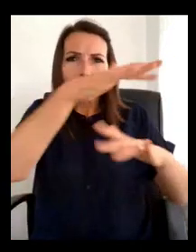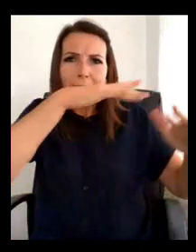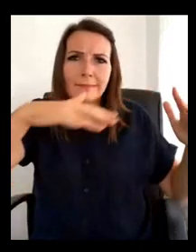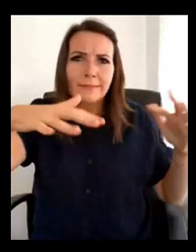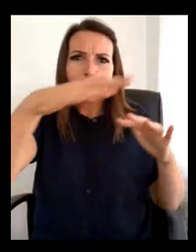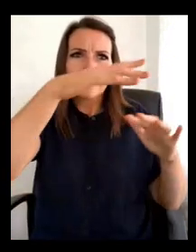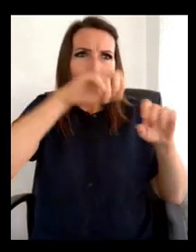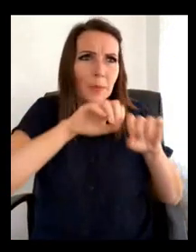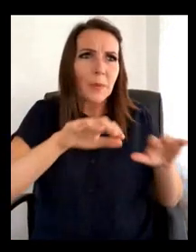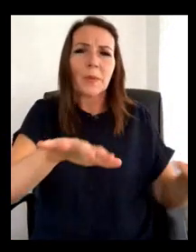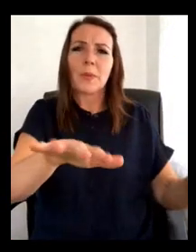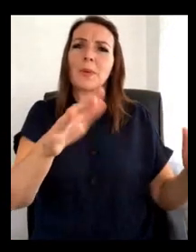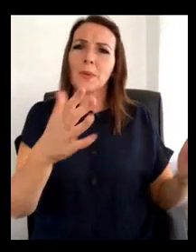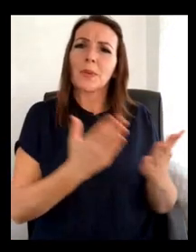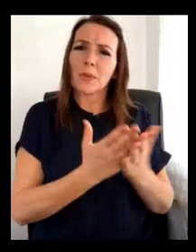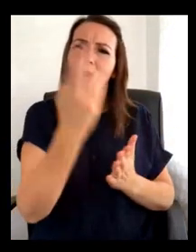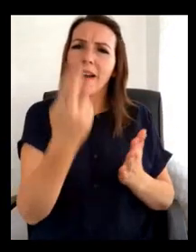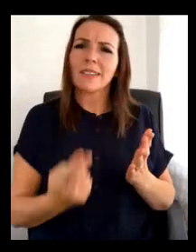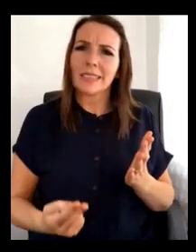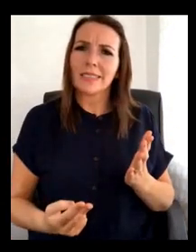much more capacity.